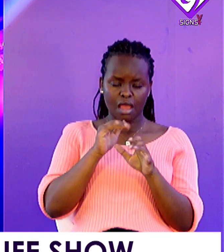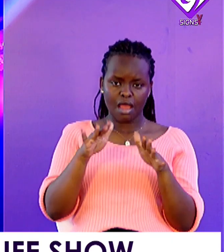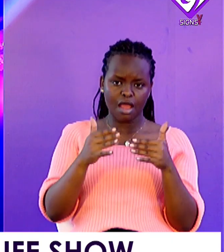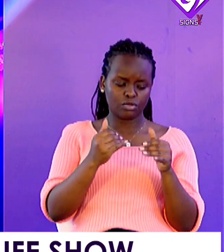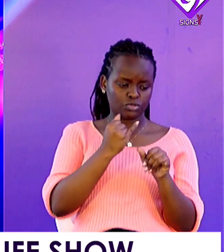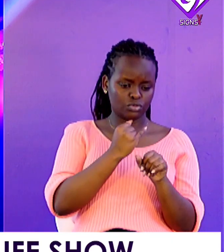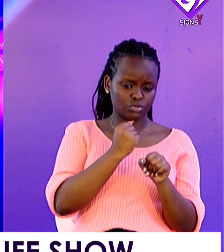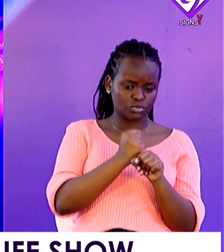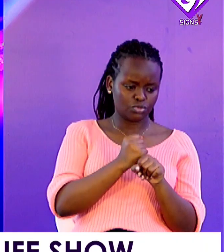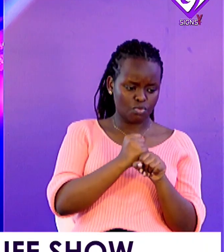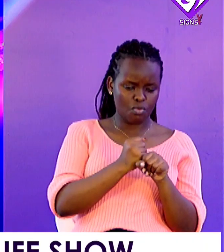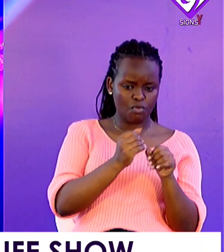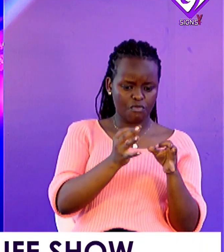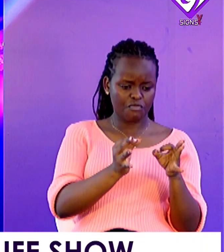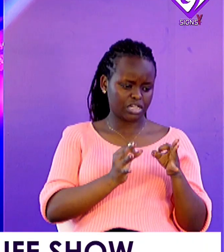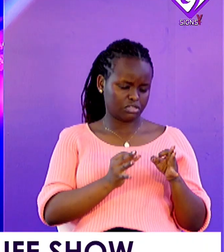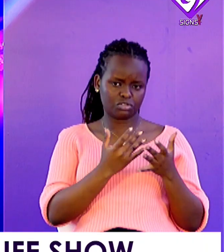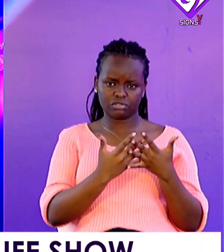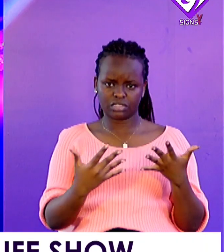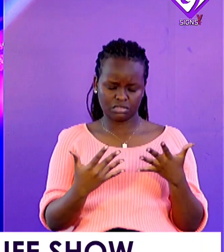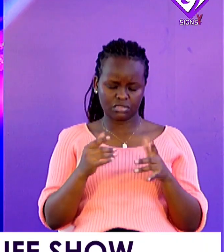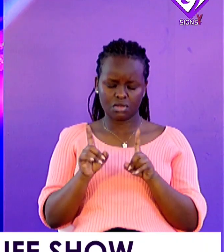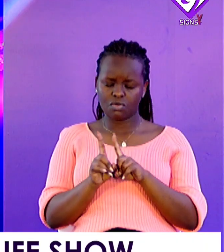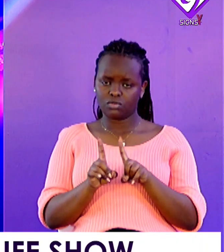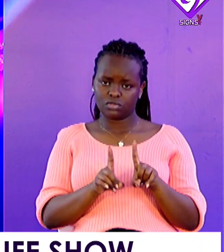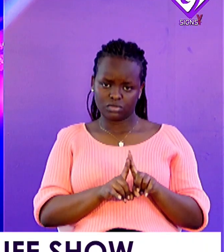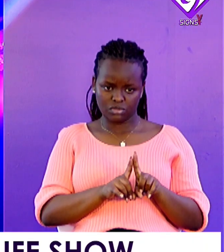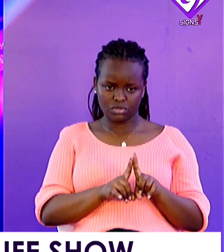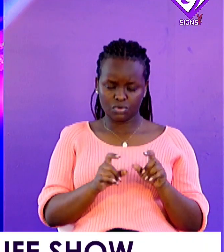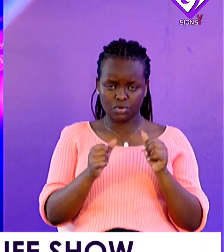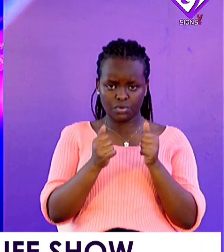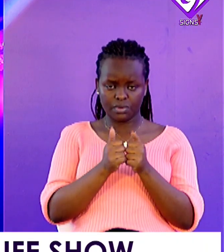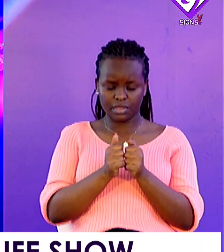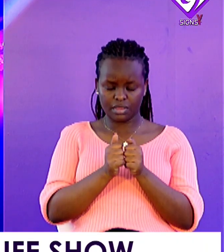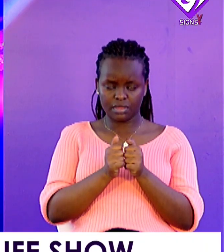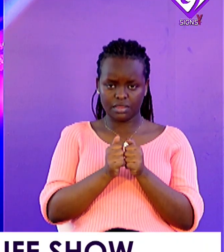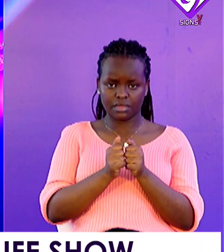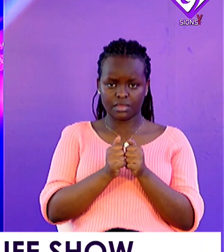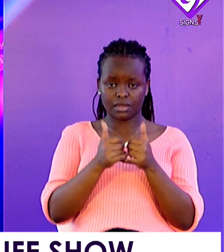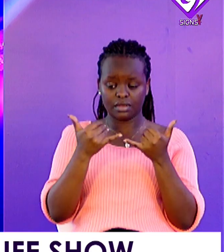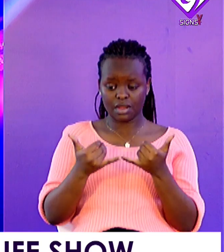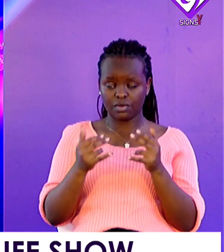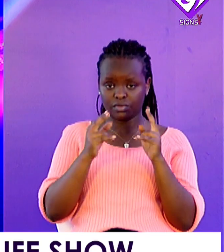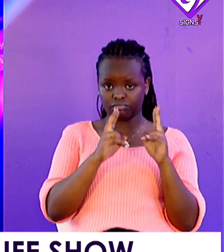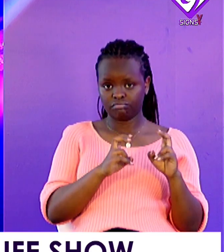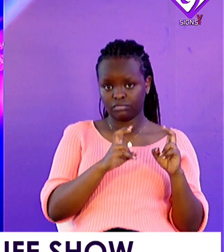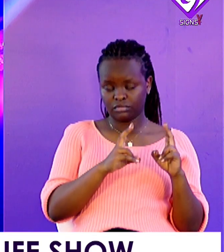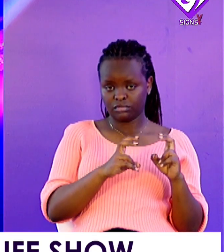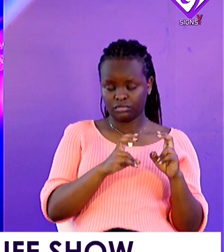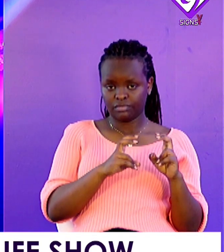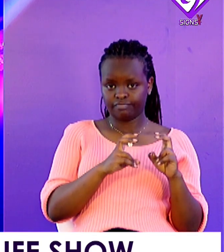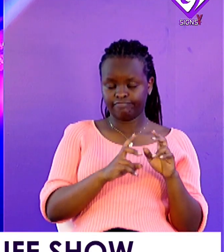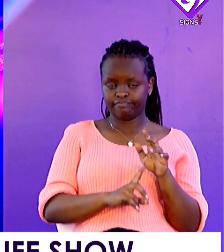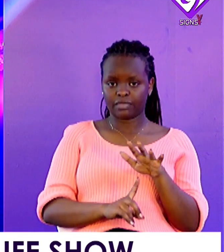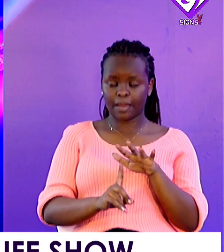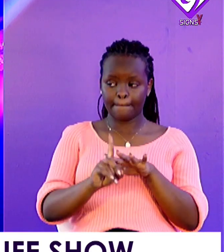the funds. But also with the current issues that are rising